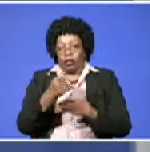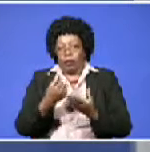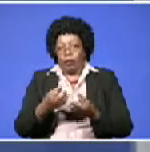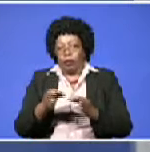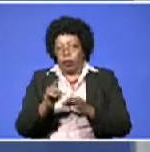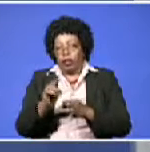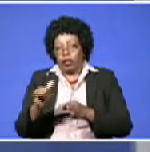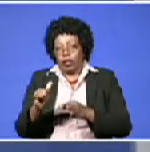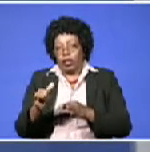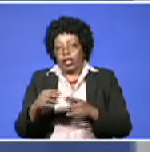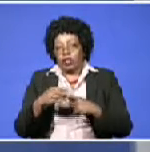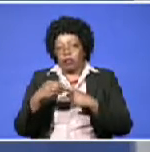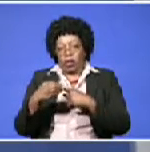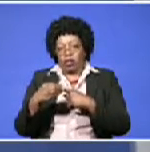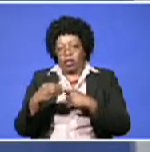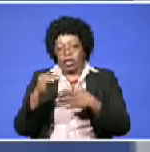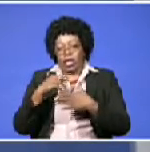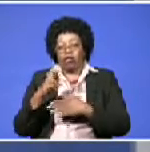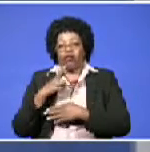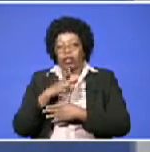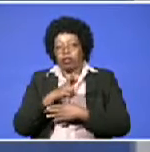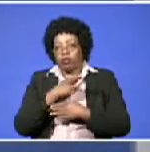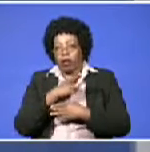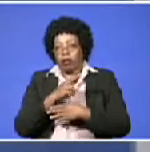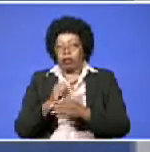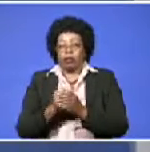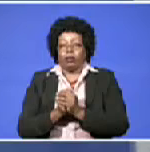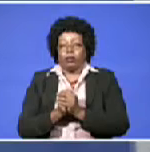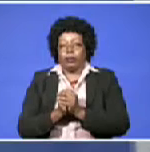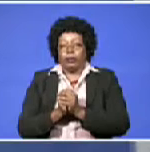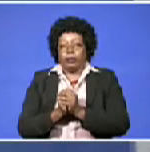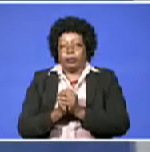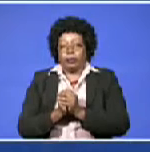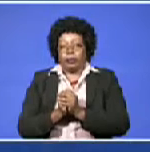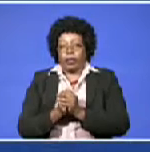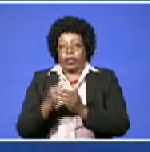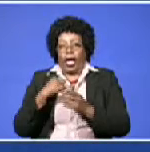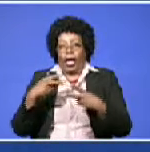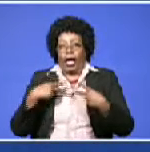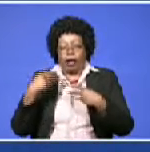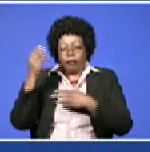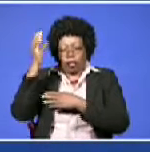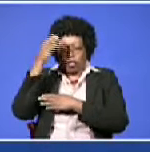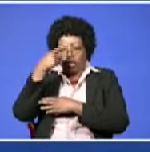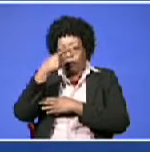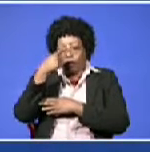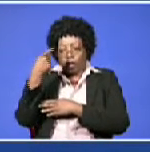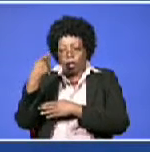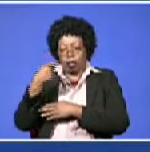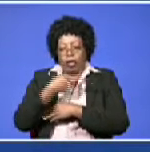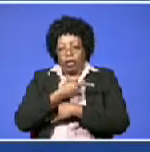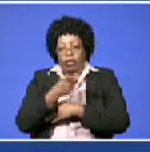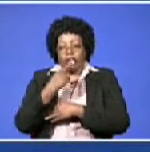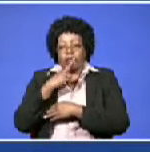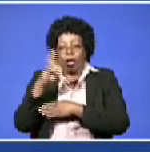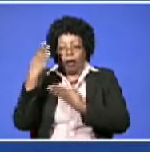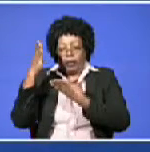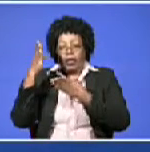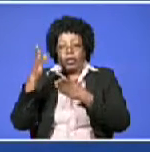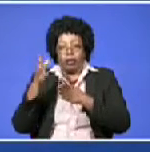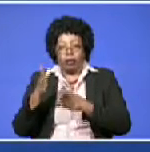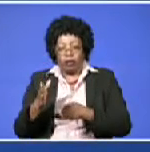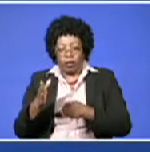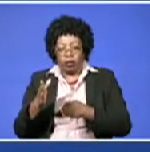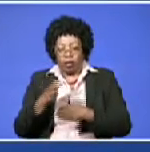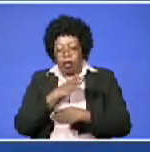significantly, especially in the case of restaurants. I have a concern with this because these are Bahamians